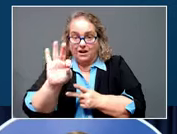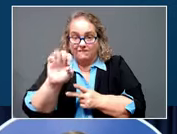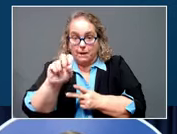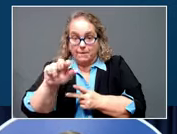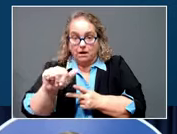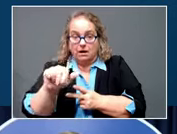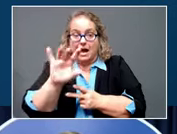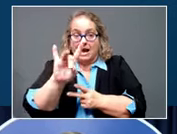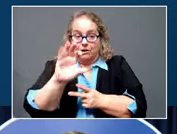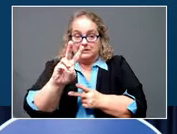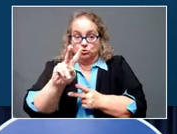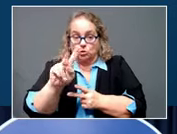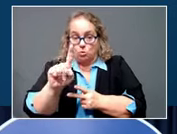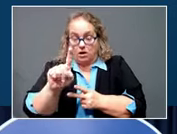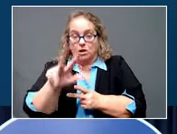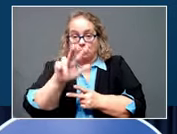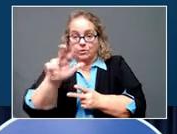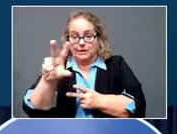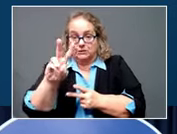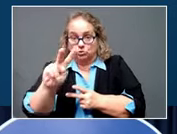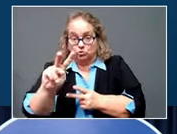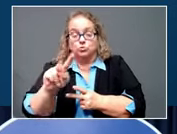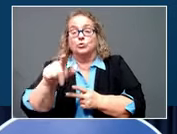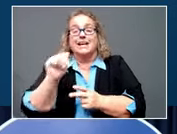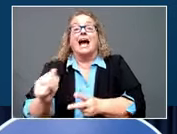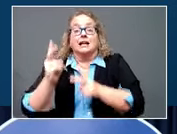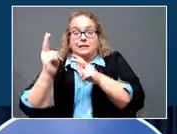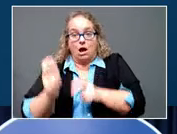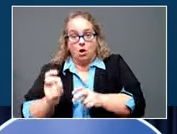800-621-3362. You can download the app. You can also